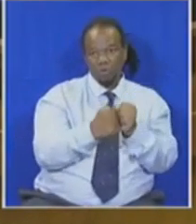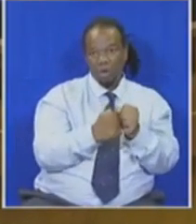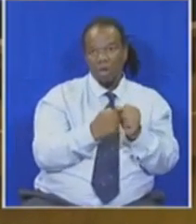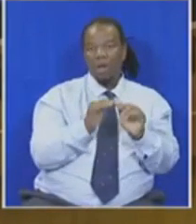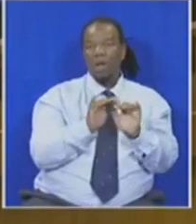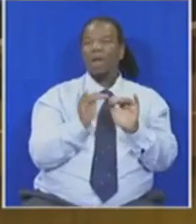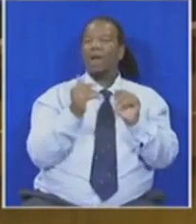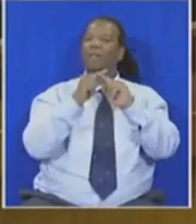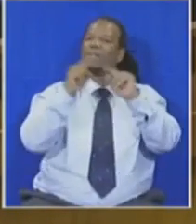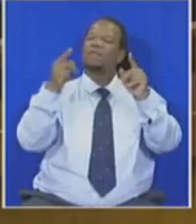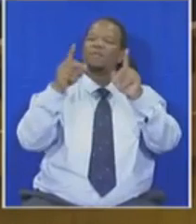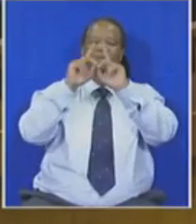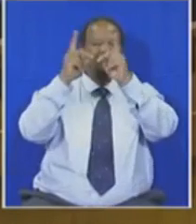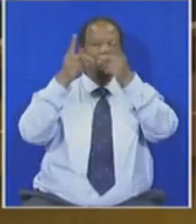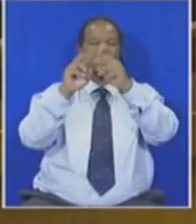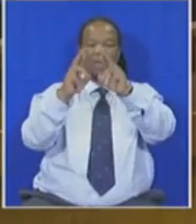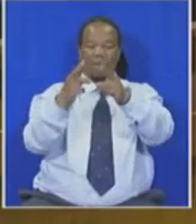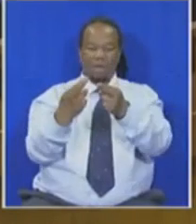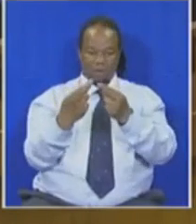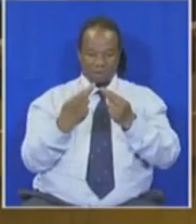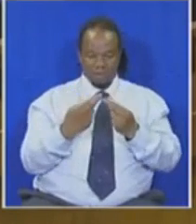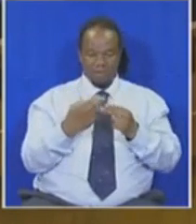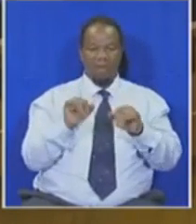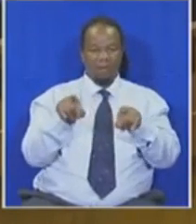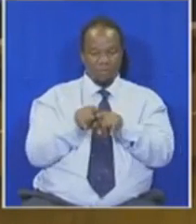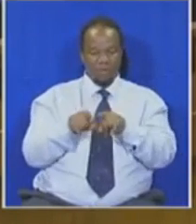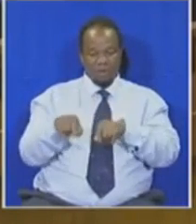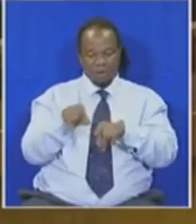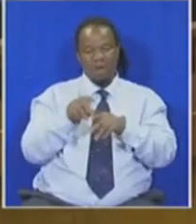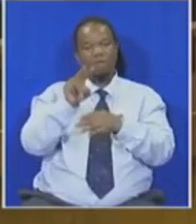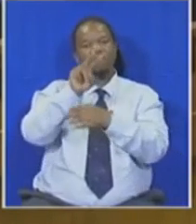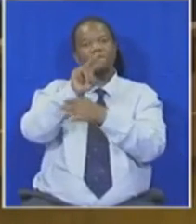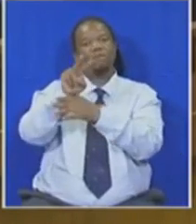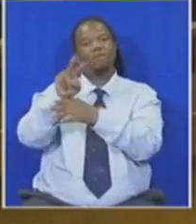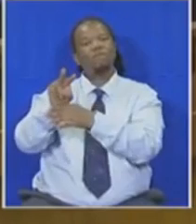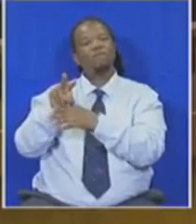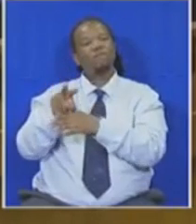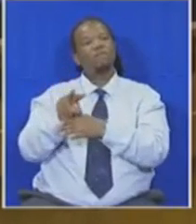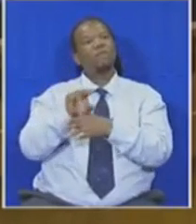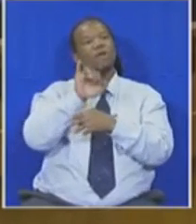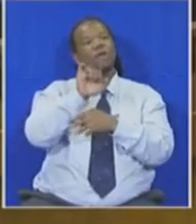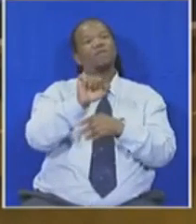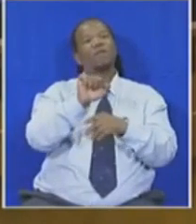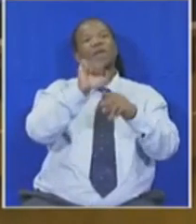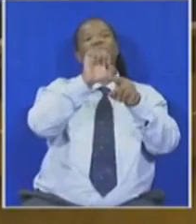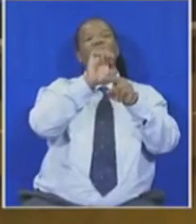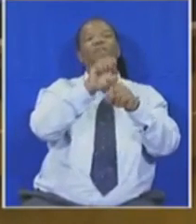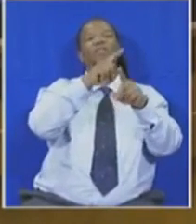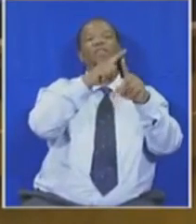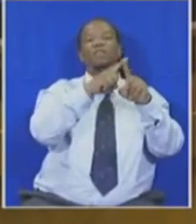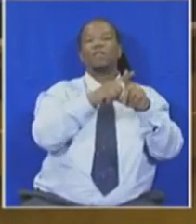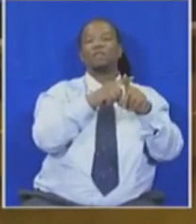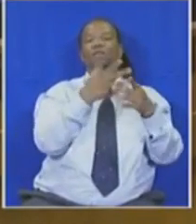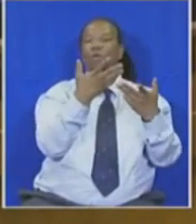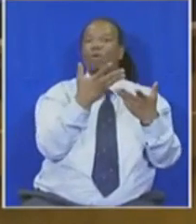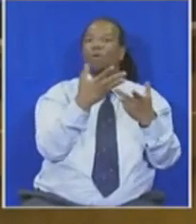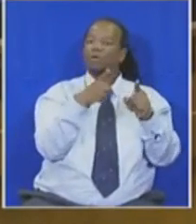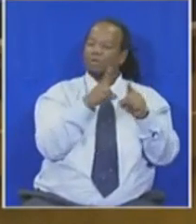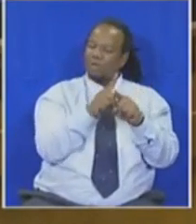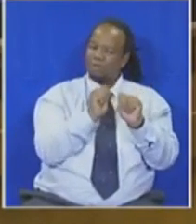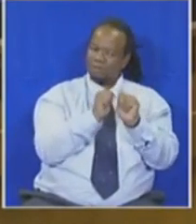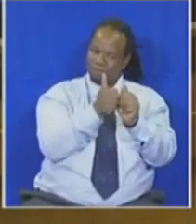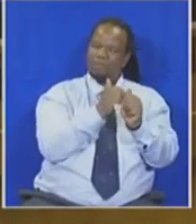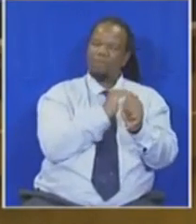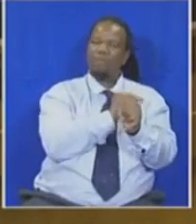are accountable to it and maintain oversight of the national executive and the exercise of national executive authority. And